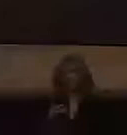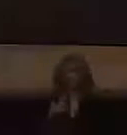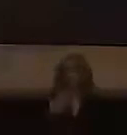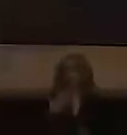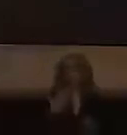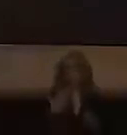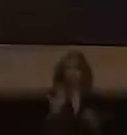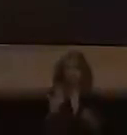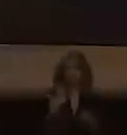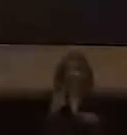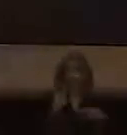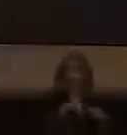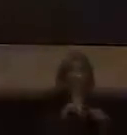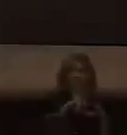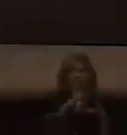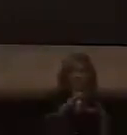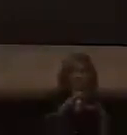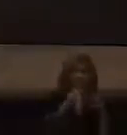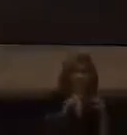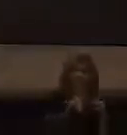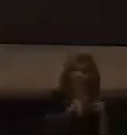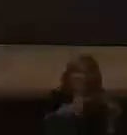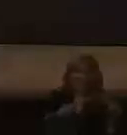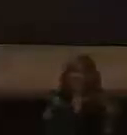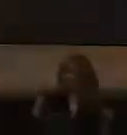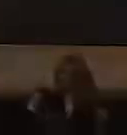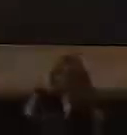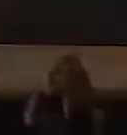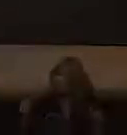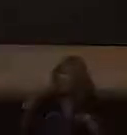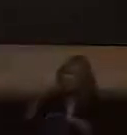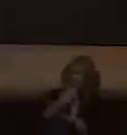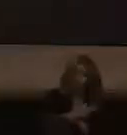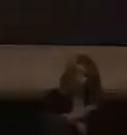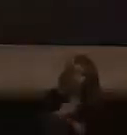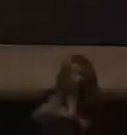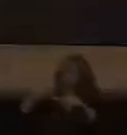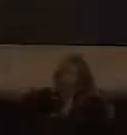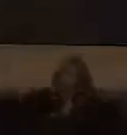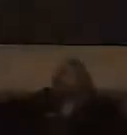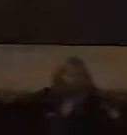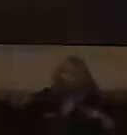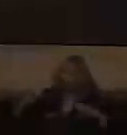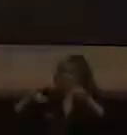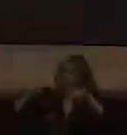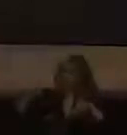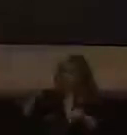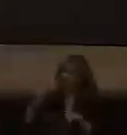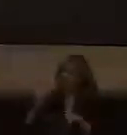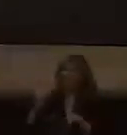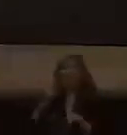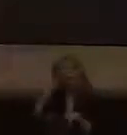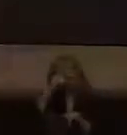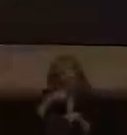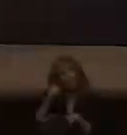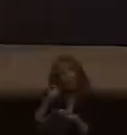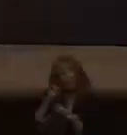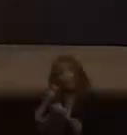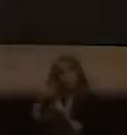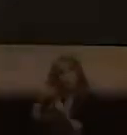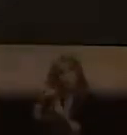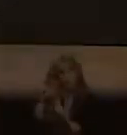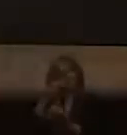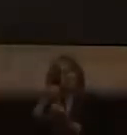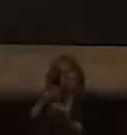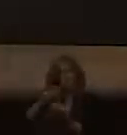Hispanic market. And more so than other markets, this includes not only individuals with disabilities themselves, but their